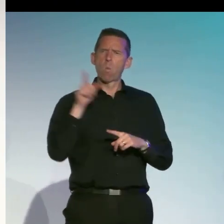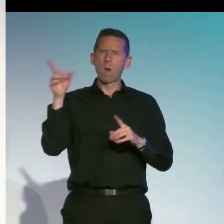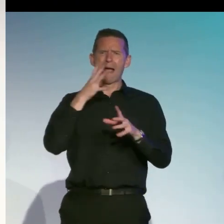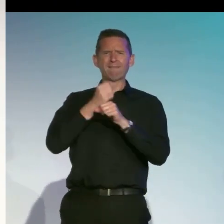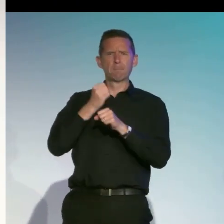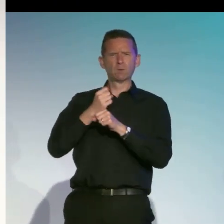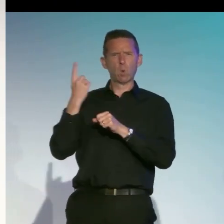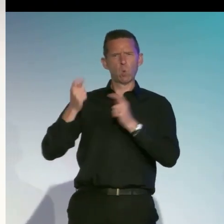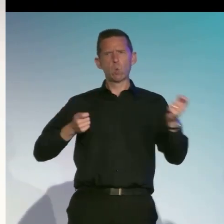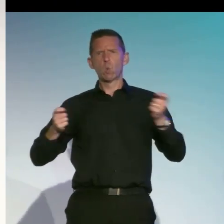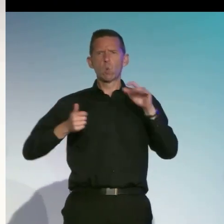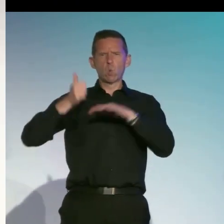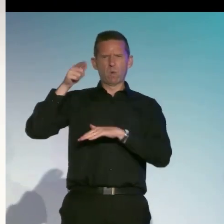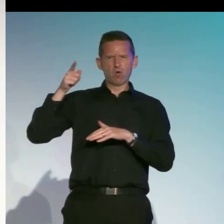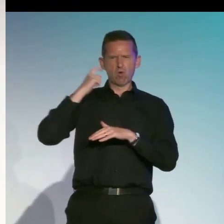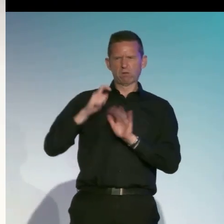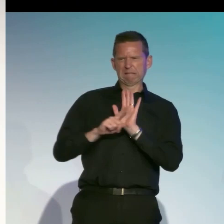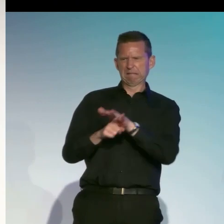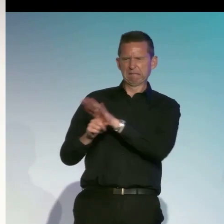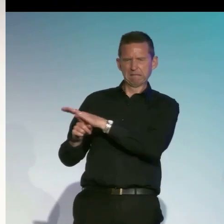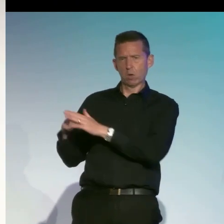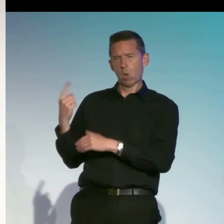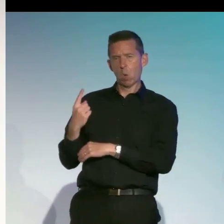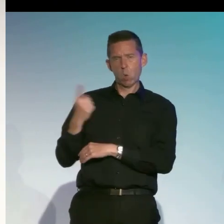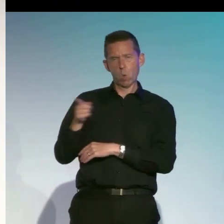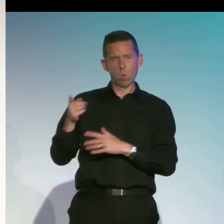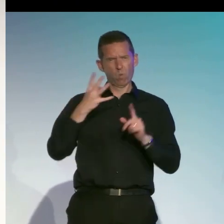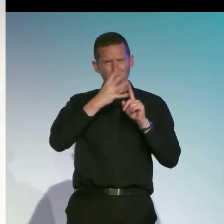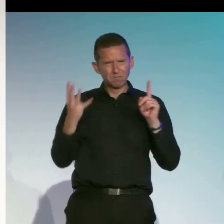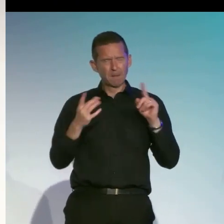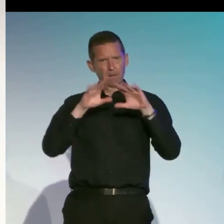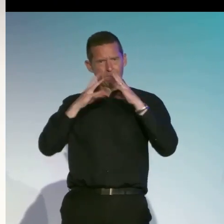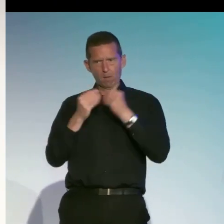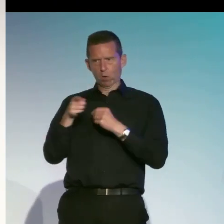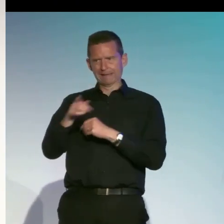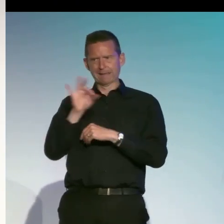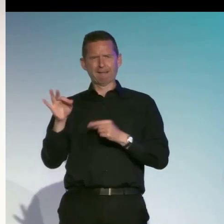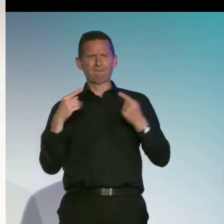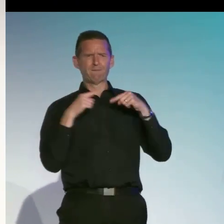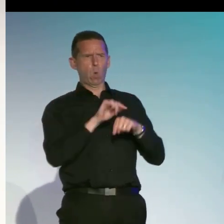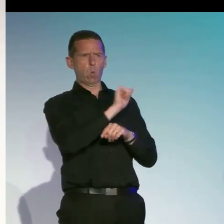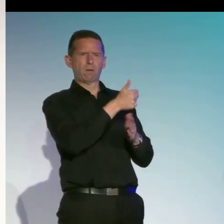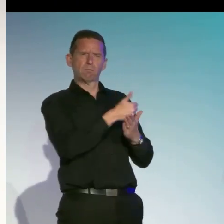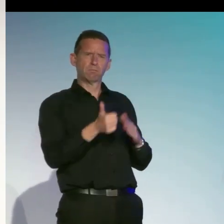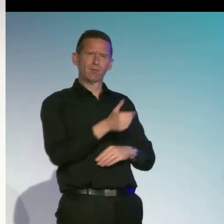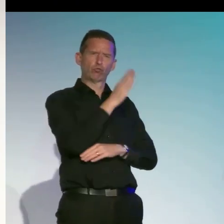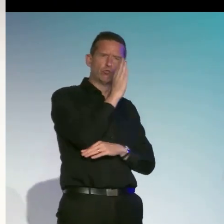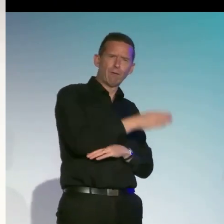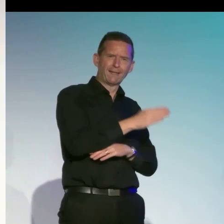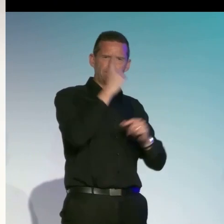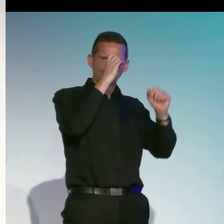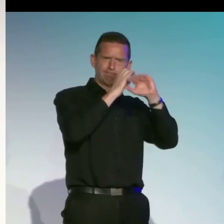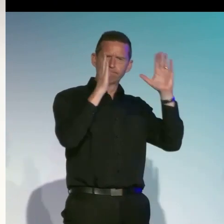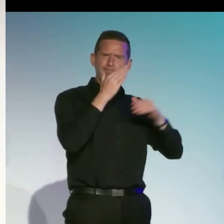attacks around the world against sexual and gender visibility that does not conform to kind of cis heteronormative